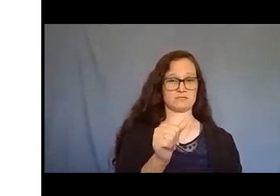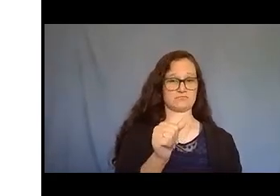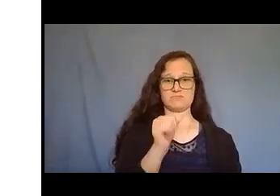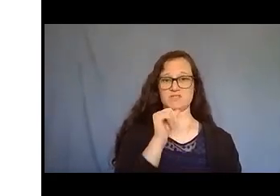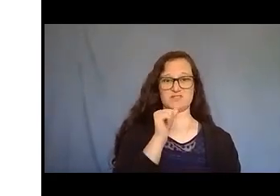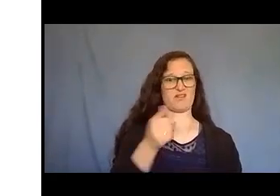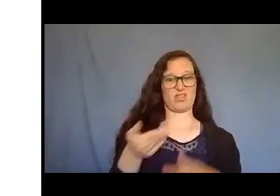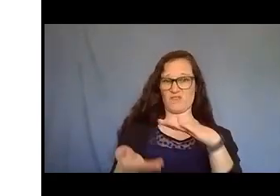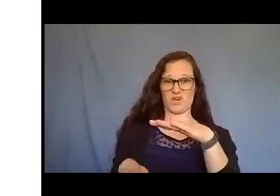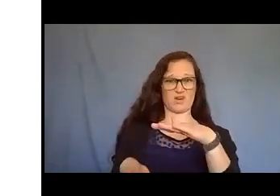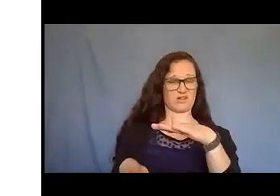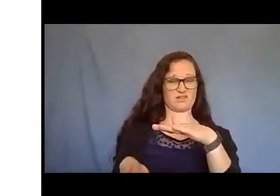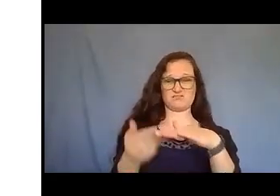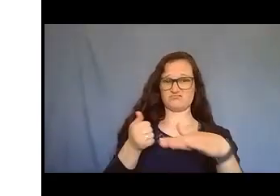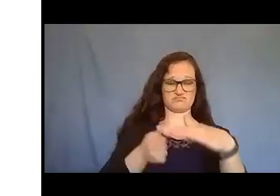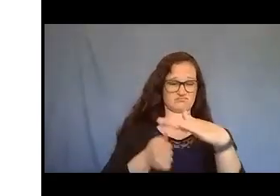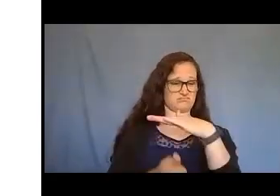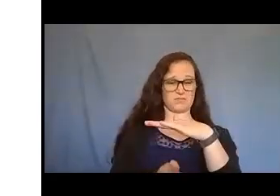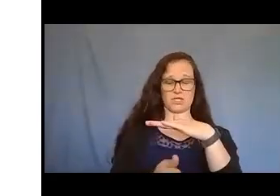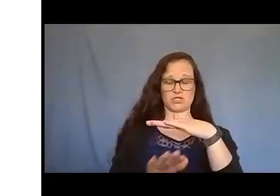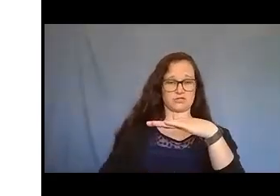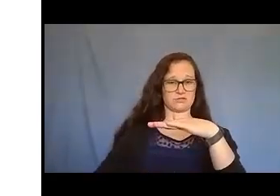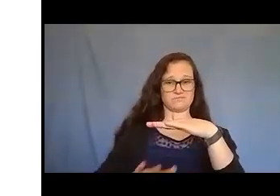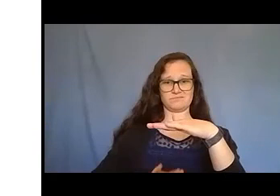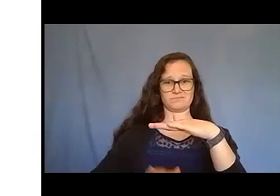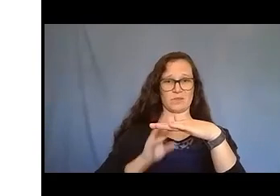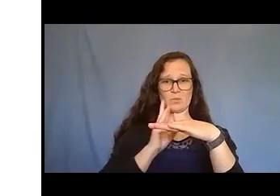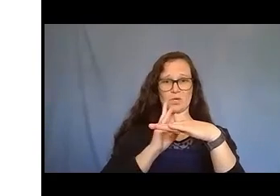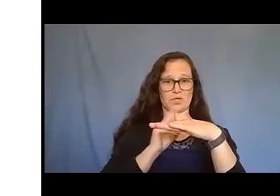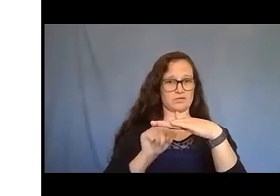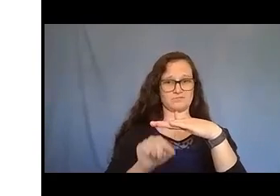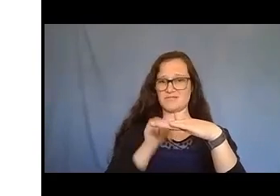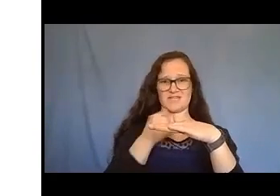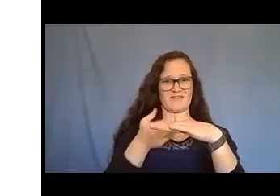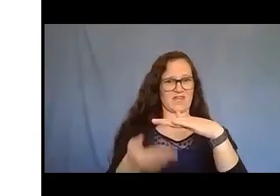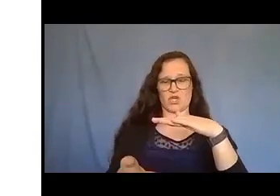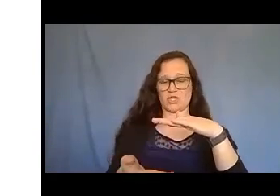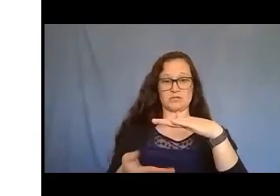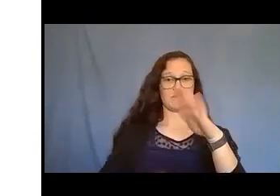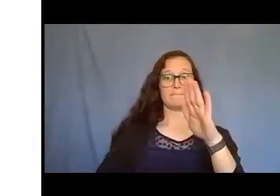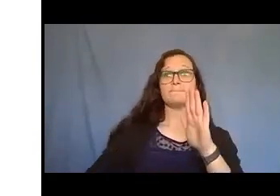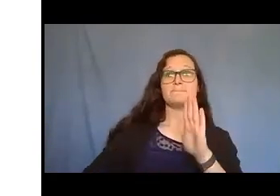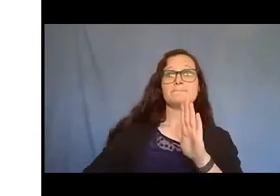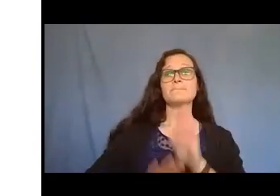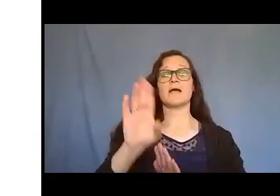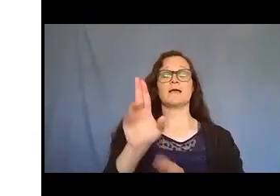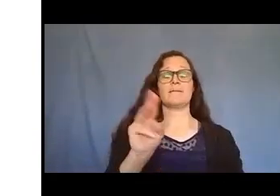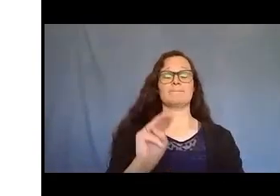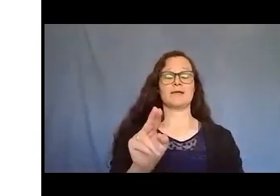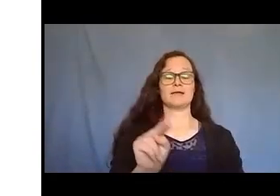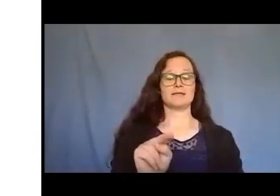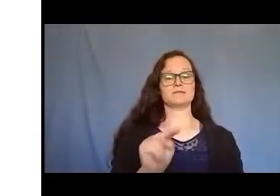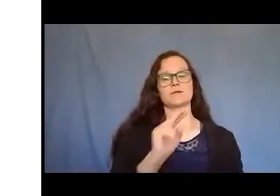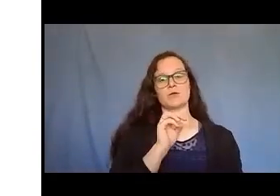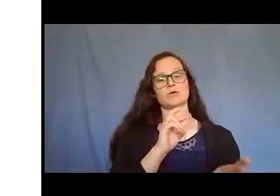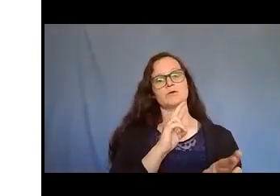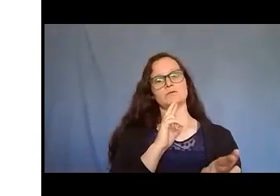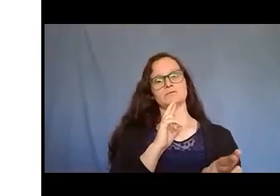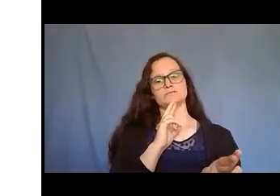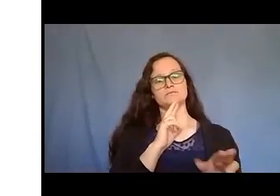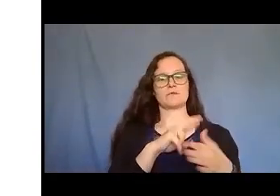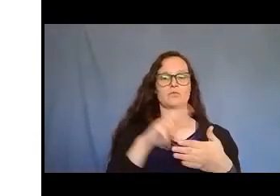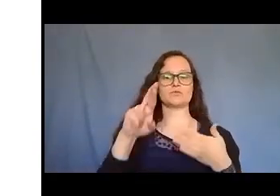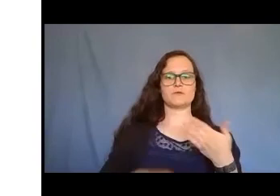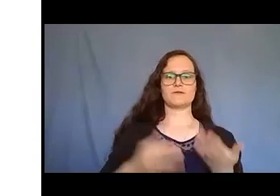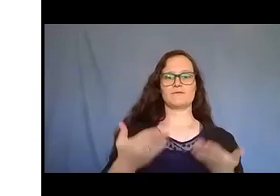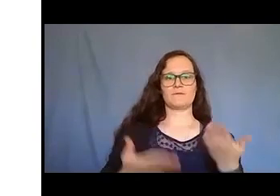subsurface above background levels, and that any spikes in manganese concentration are the result of leaching. On